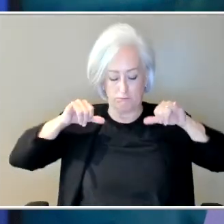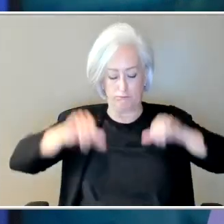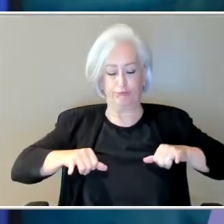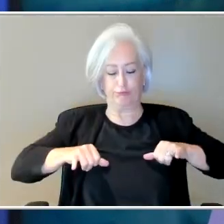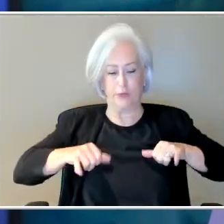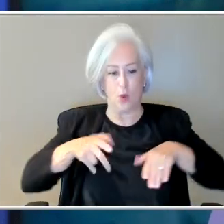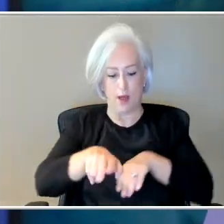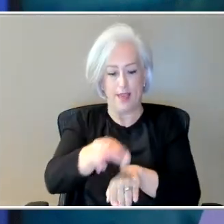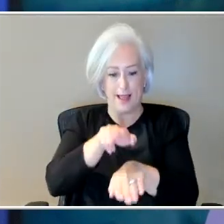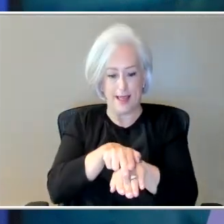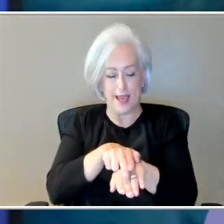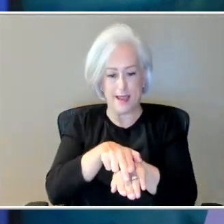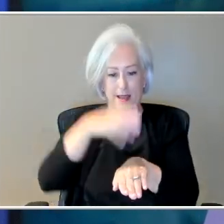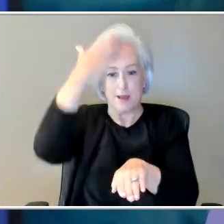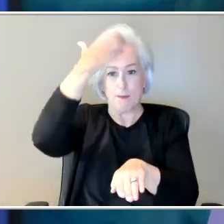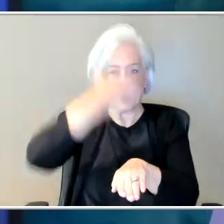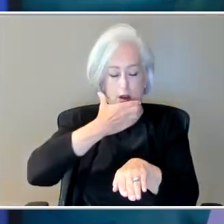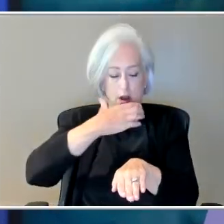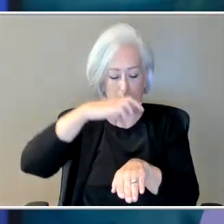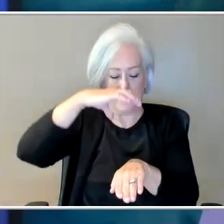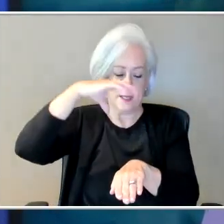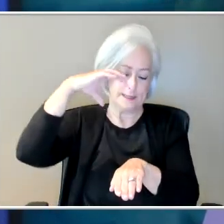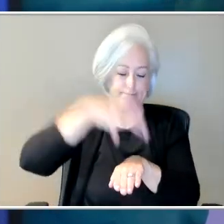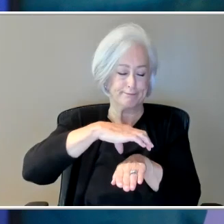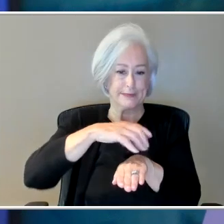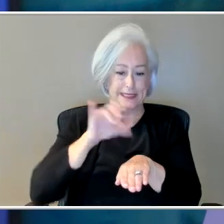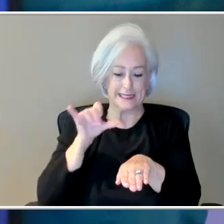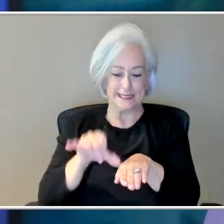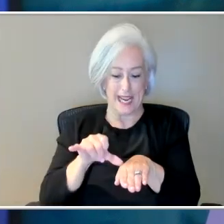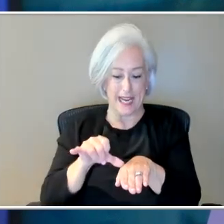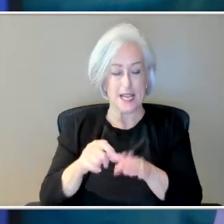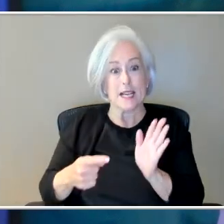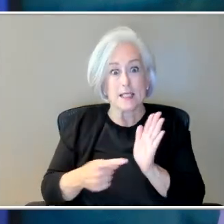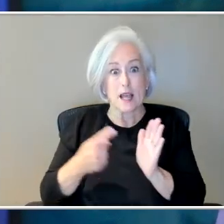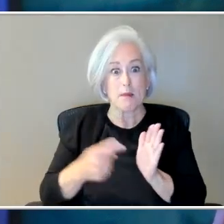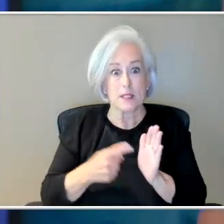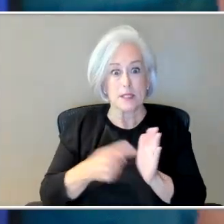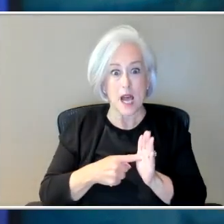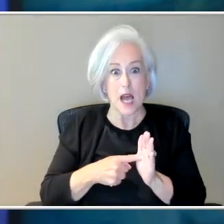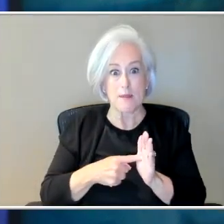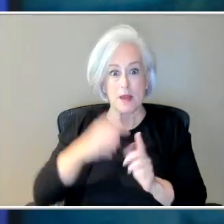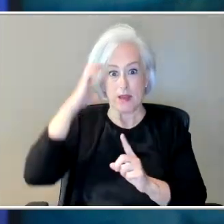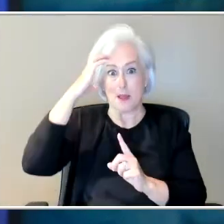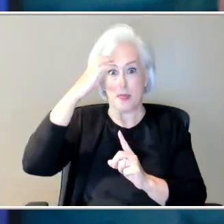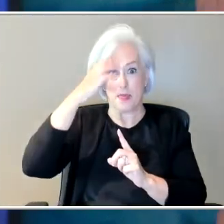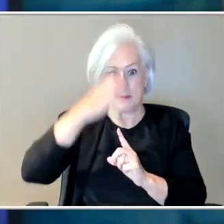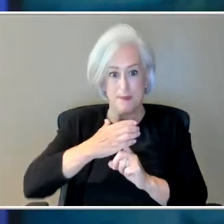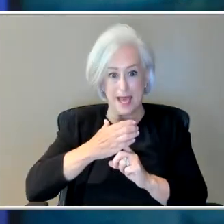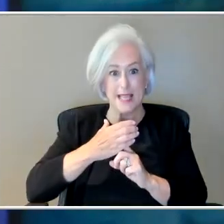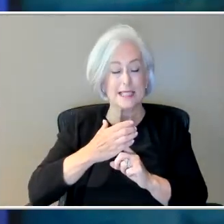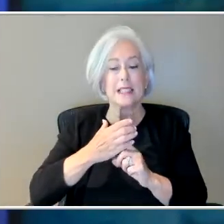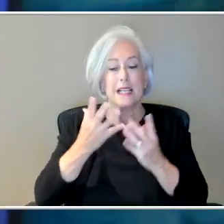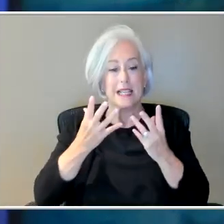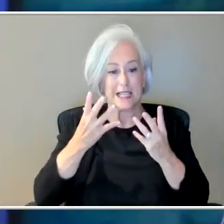every day. And so when we make those masks, it can be really overwhelming to patients because it starts as warm and wet, and then we have to stretch it over their face to make their